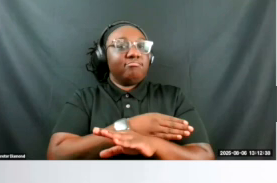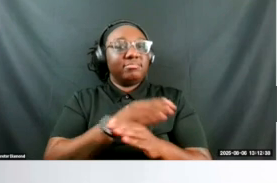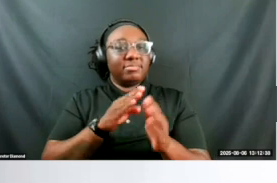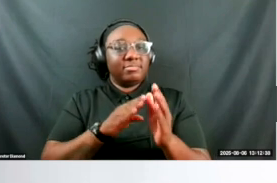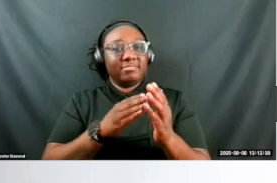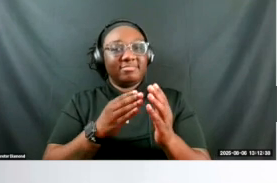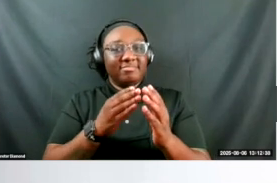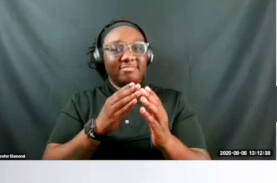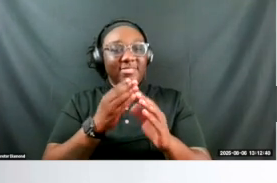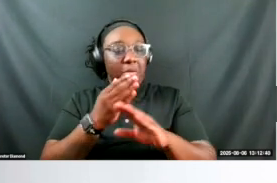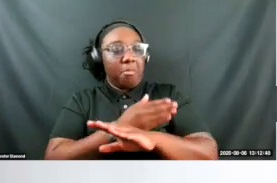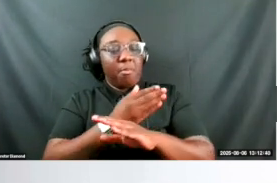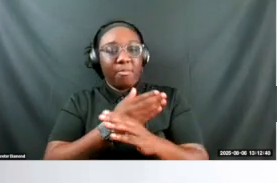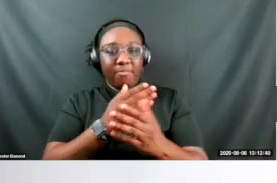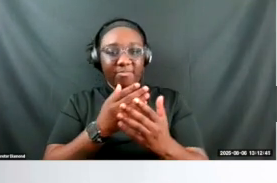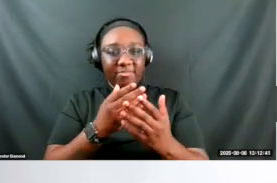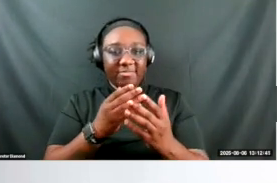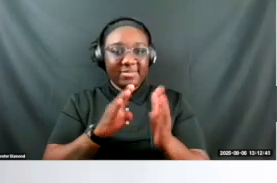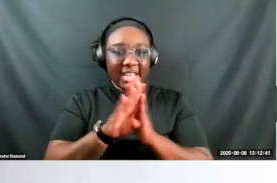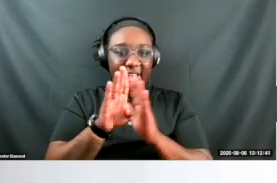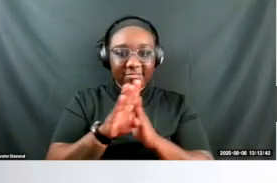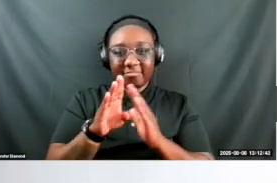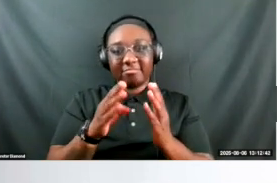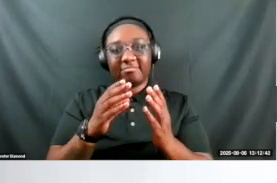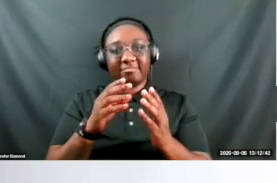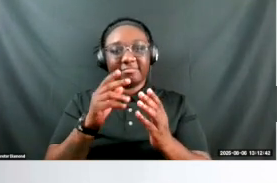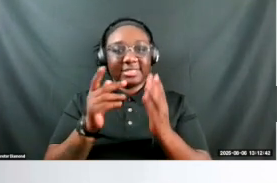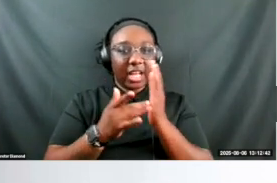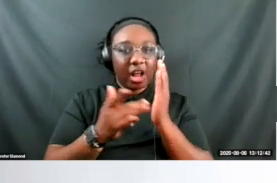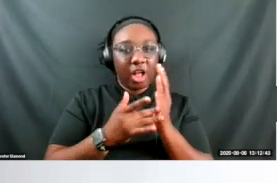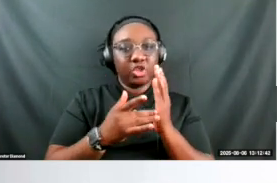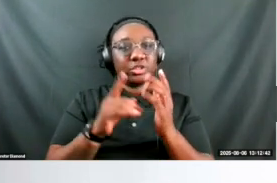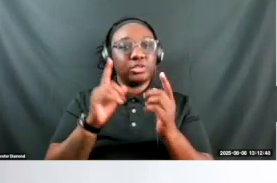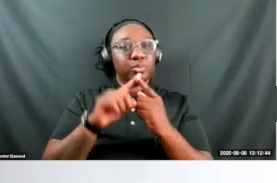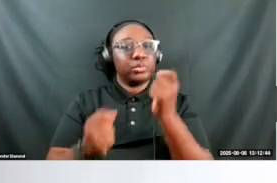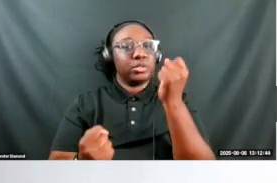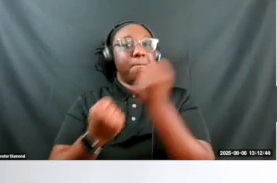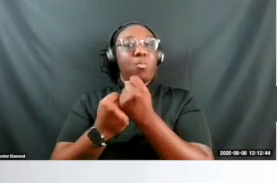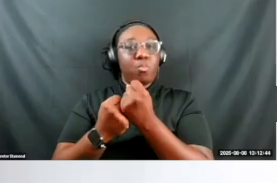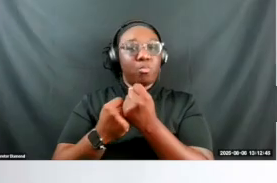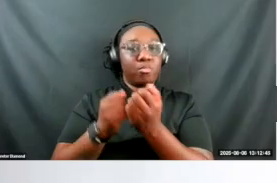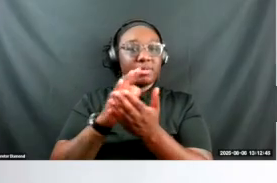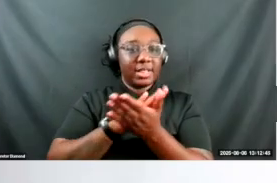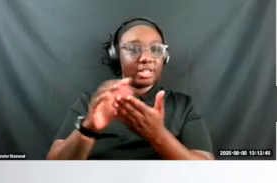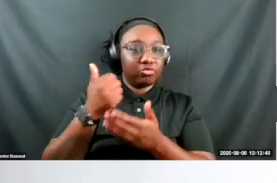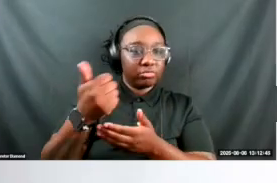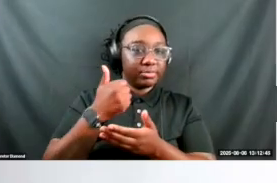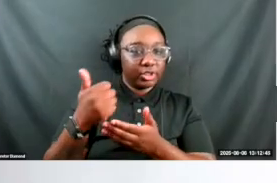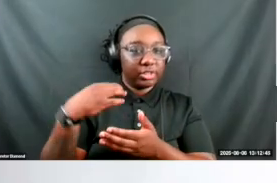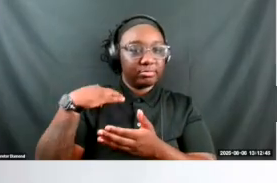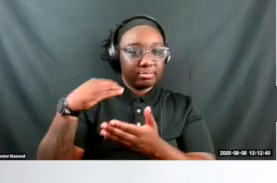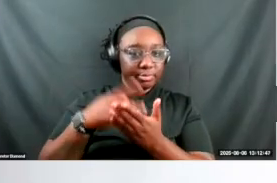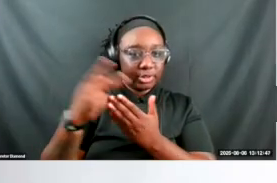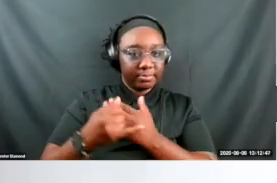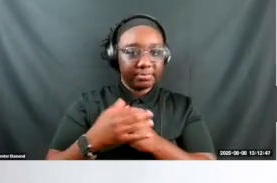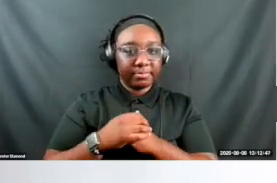It's not only funding sources that drive how we develop our funding plan. We also look to support the strategies and follow the guidance outlined in numerous